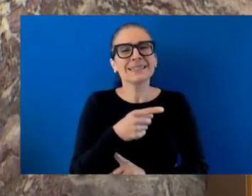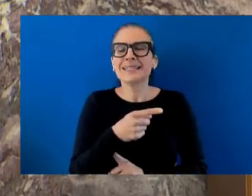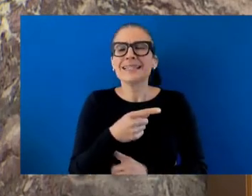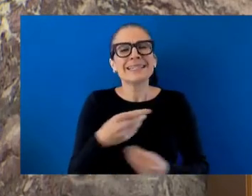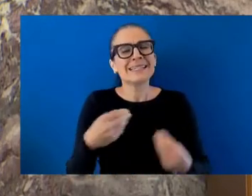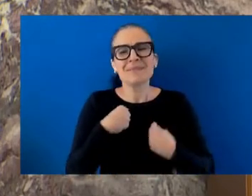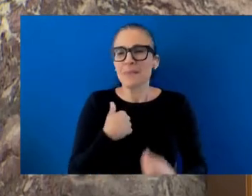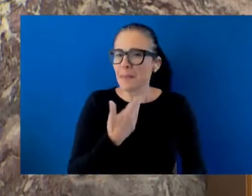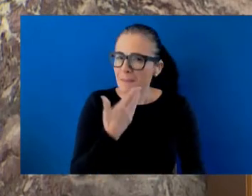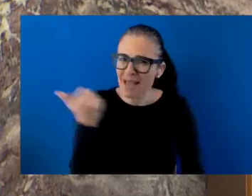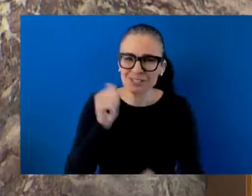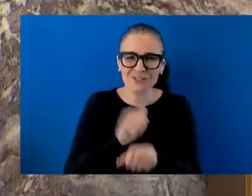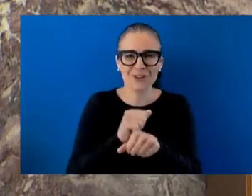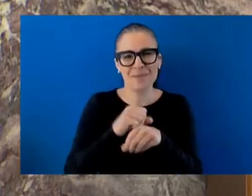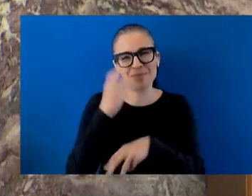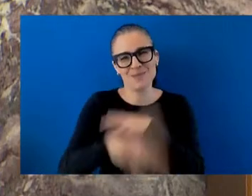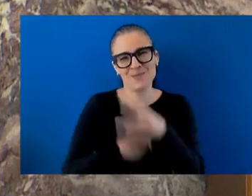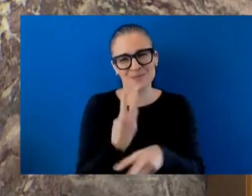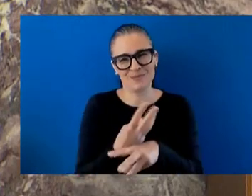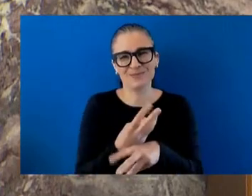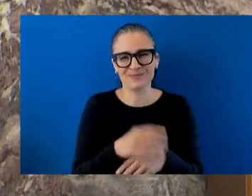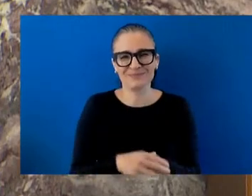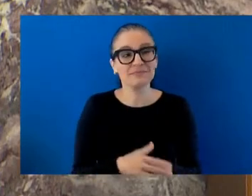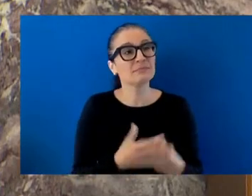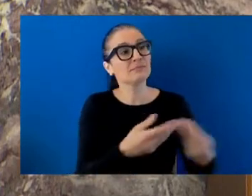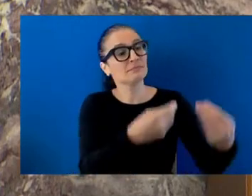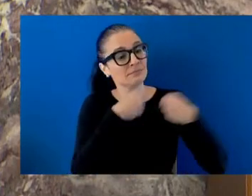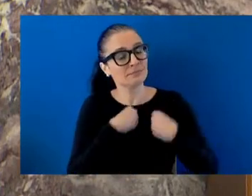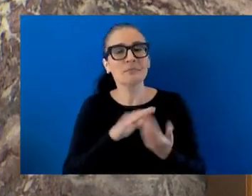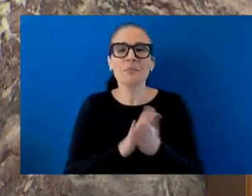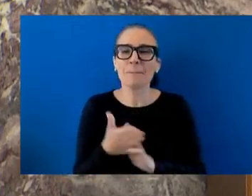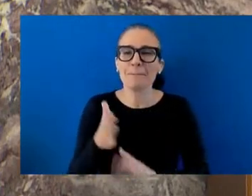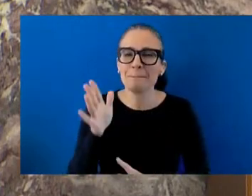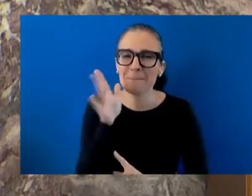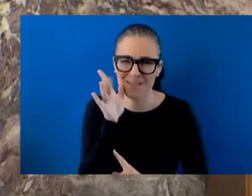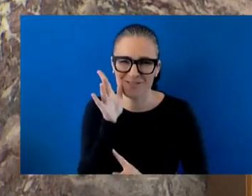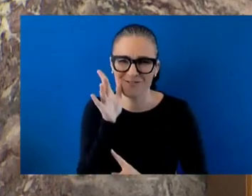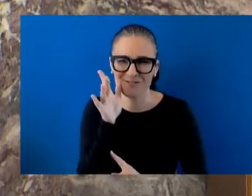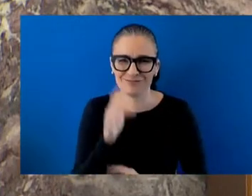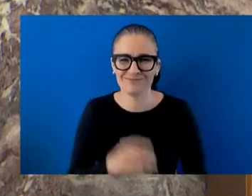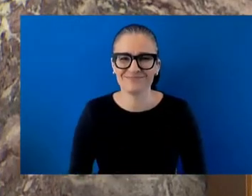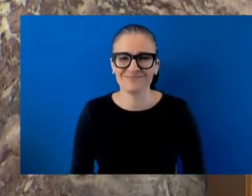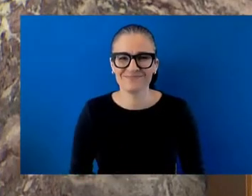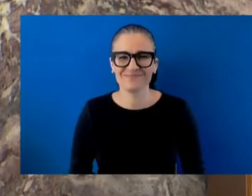I'm so happy that you're here today, Mick. Would the House please join me in welcoming him?